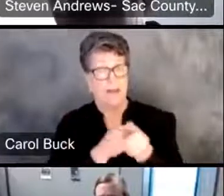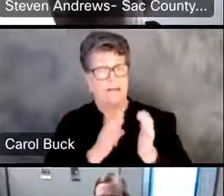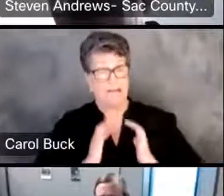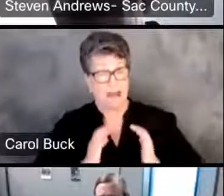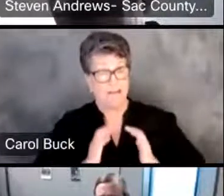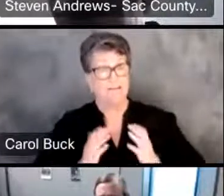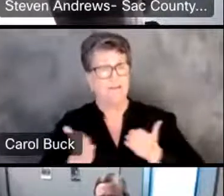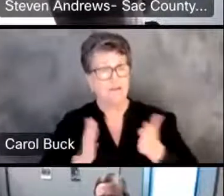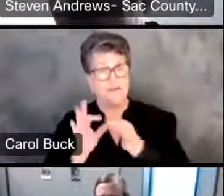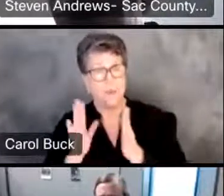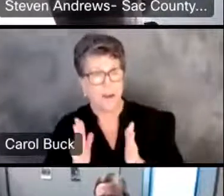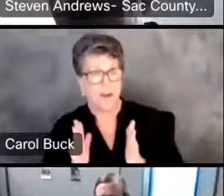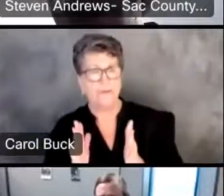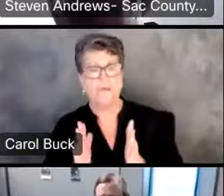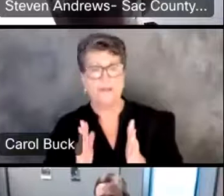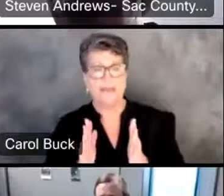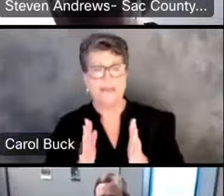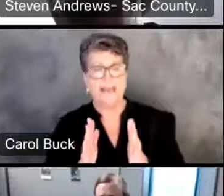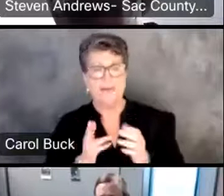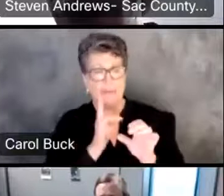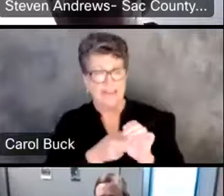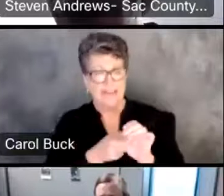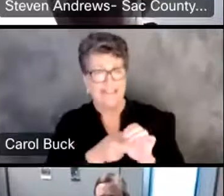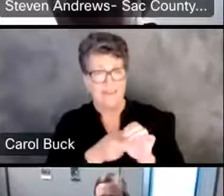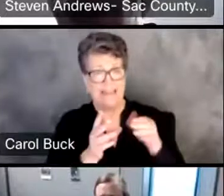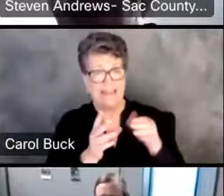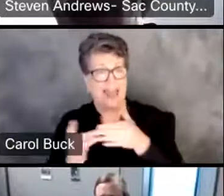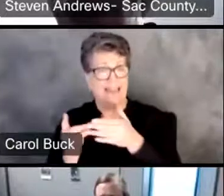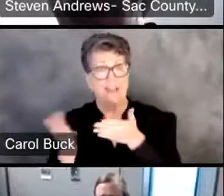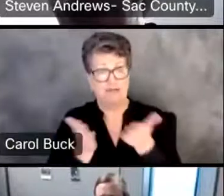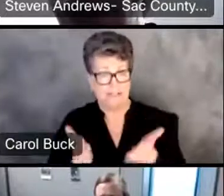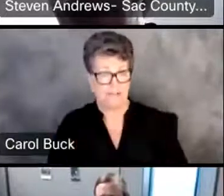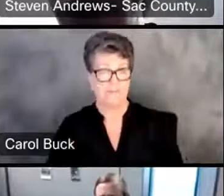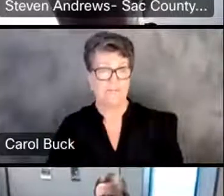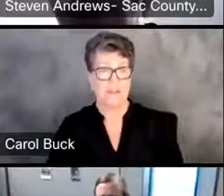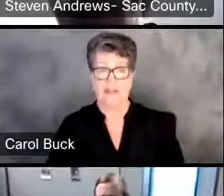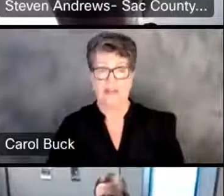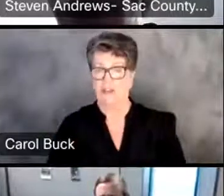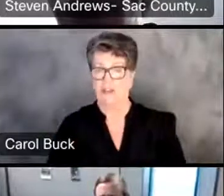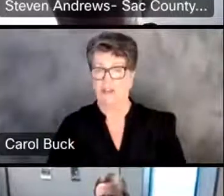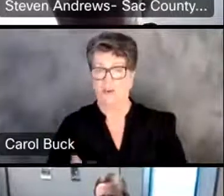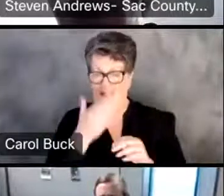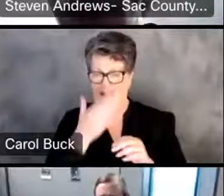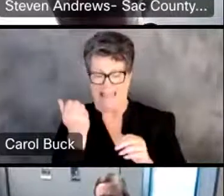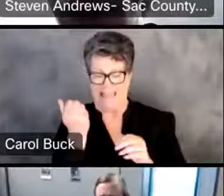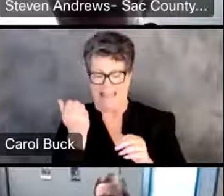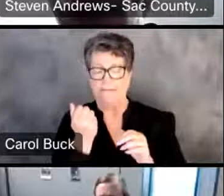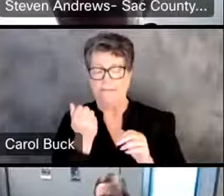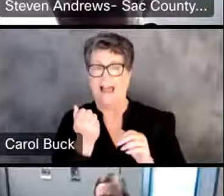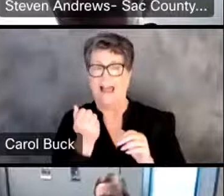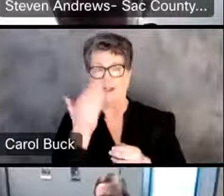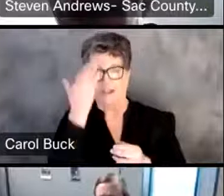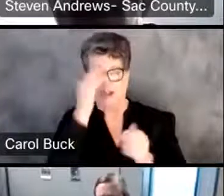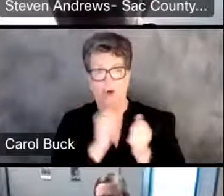service coordinators with participant-directed services as well. So I don't want to forget that. I just know that with